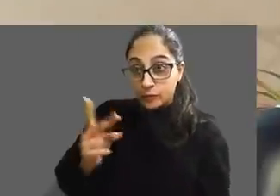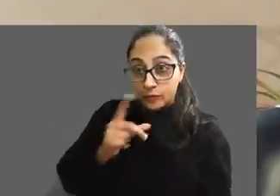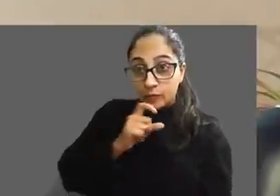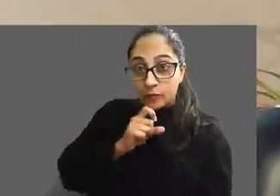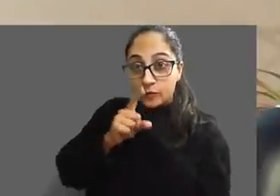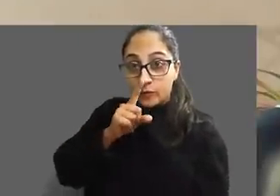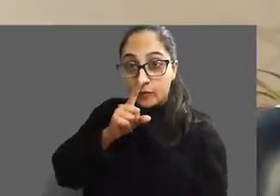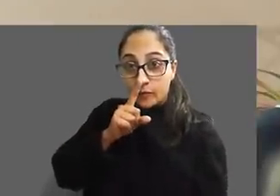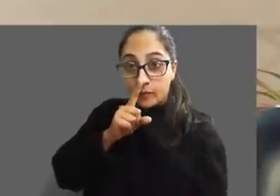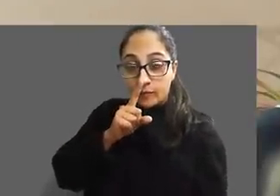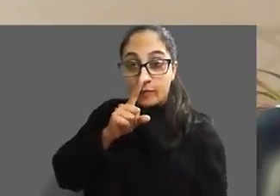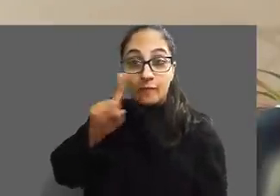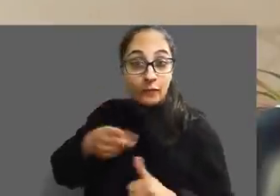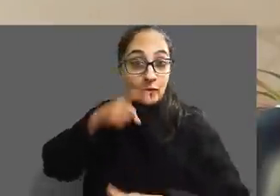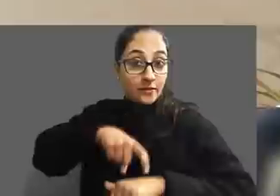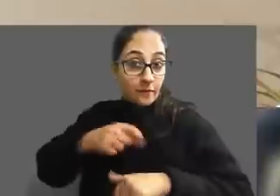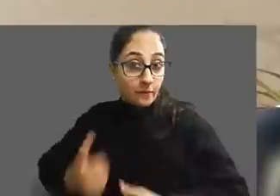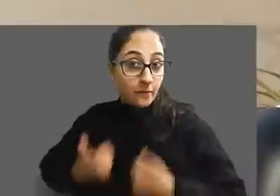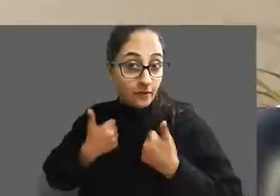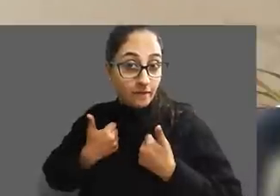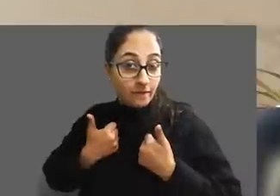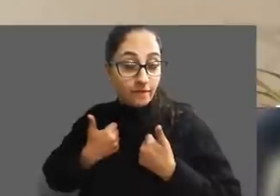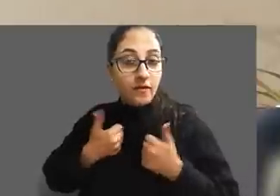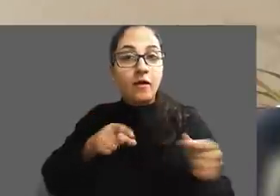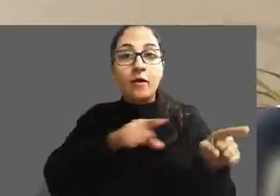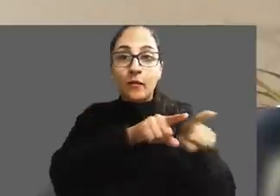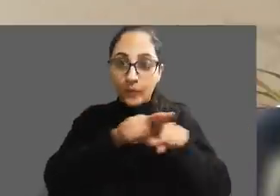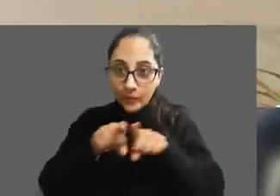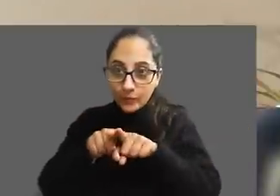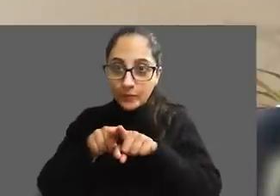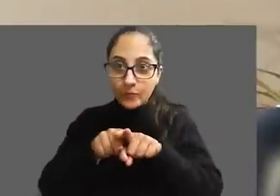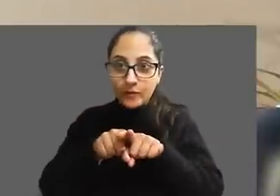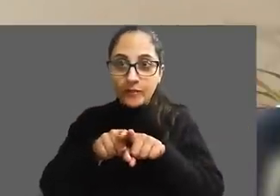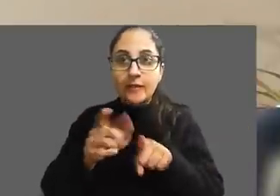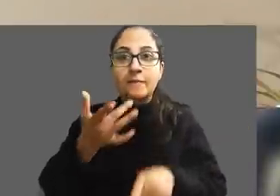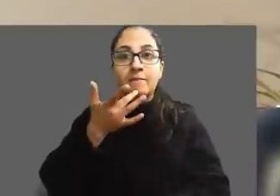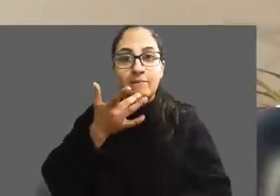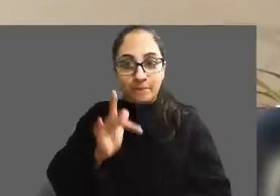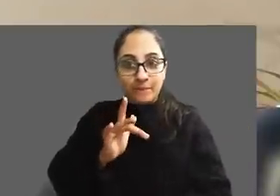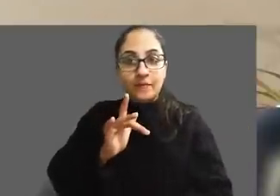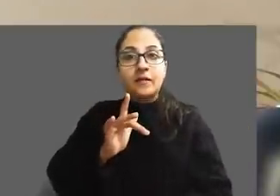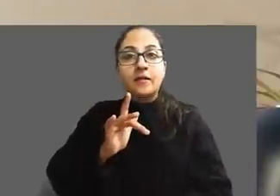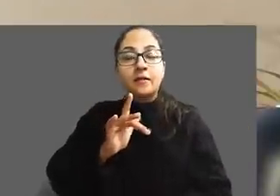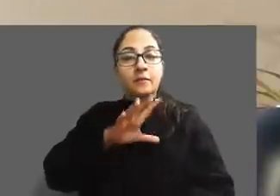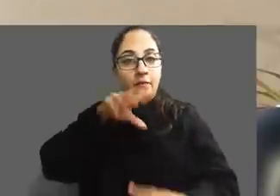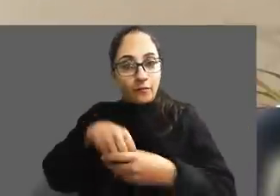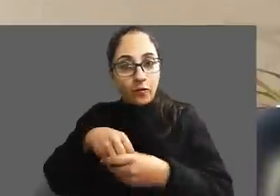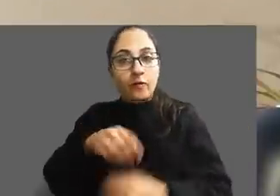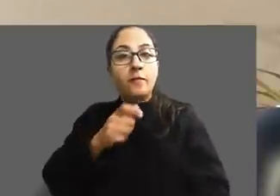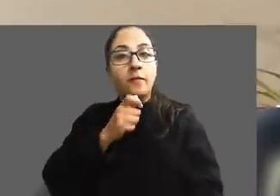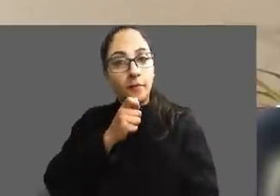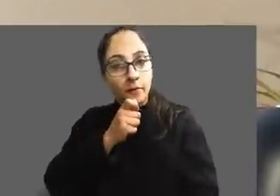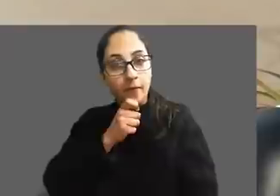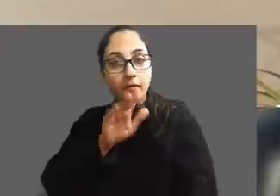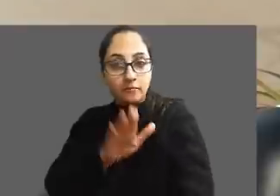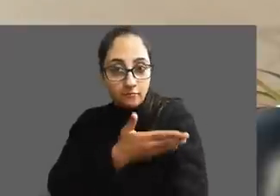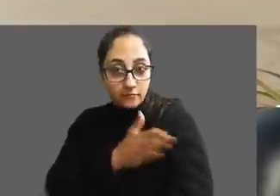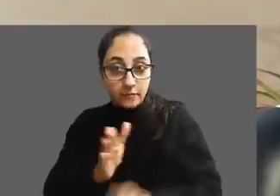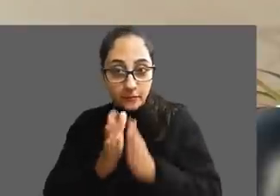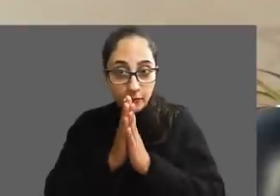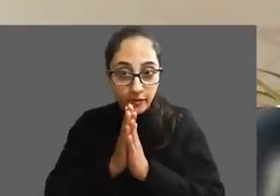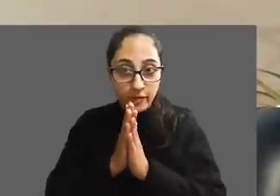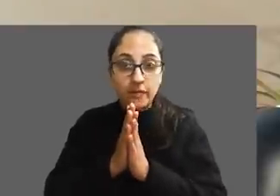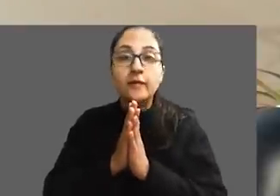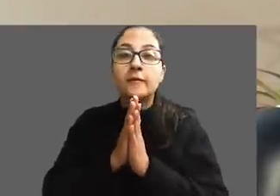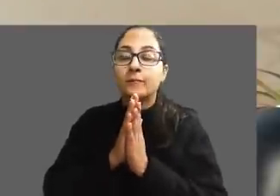also had the privilege of thanking him for his benevolence and